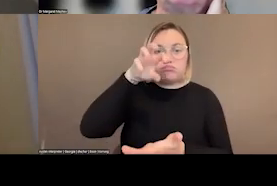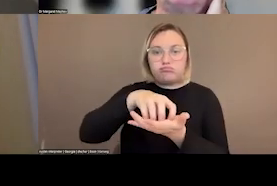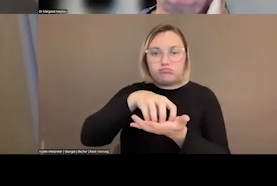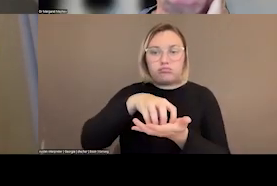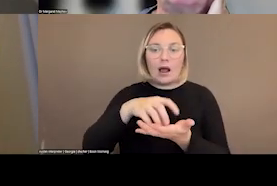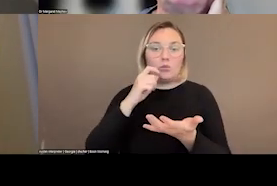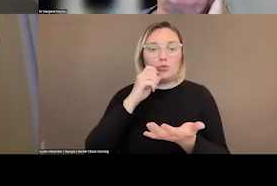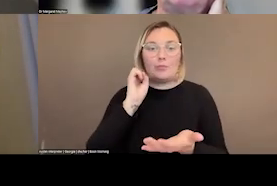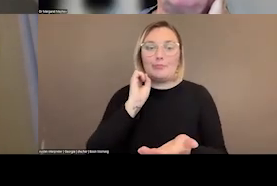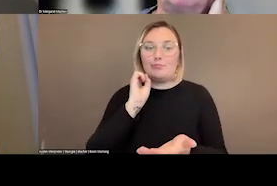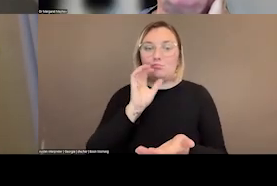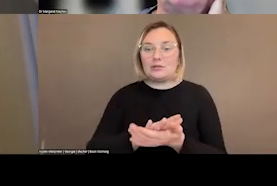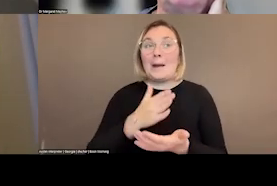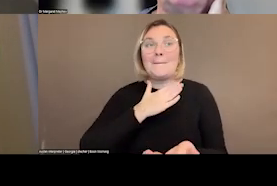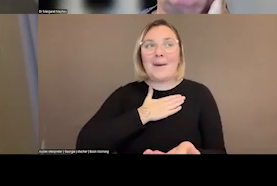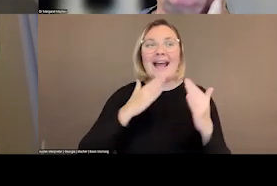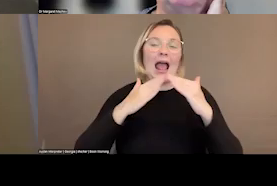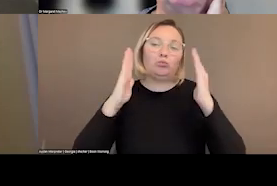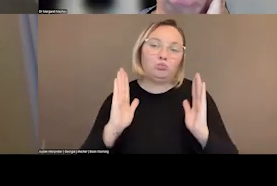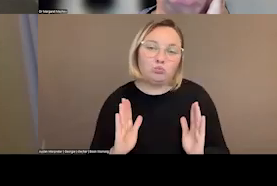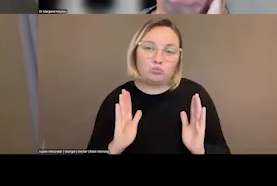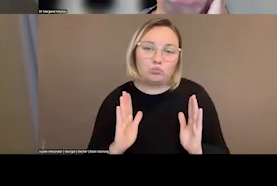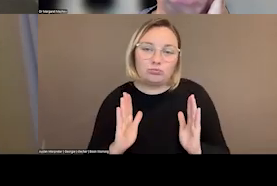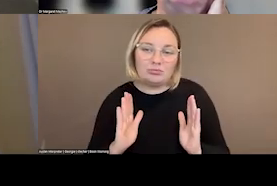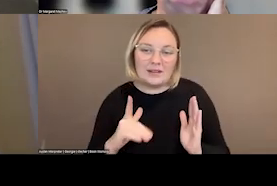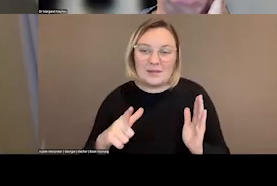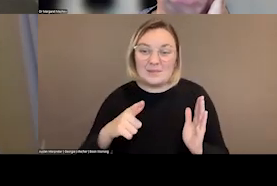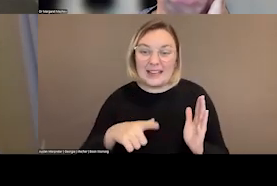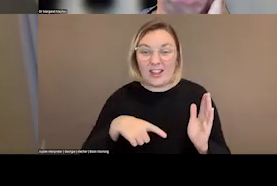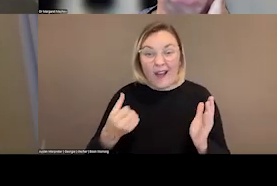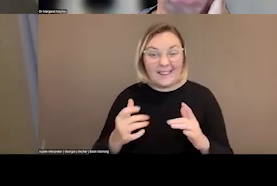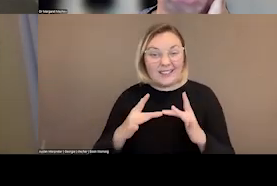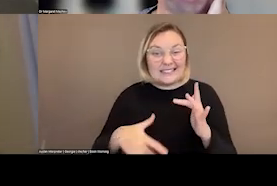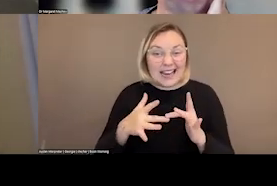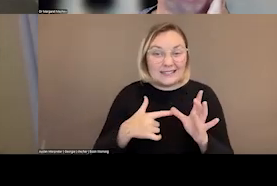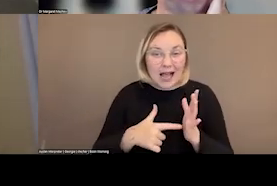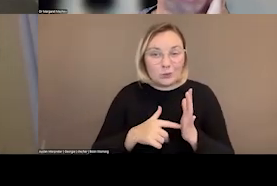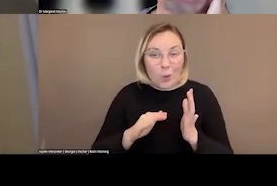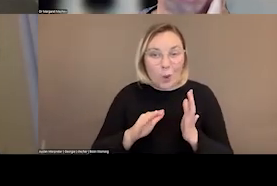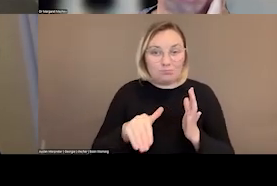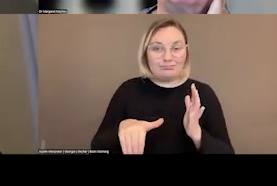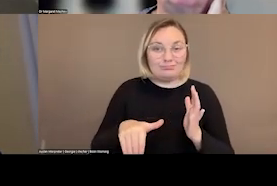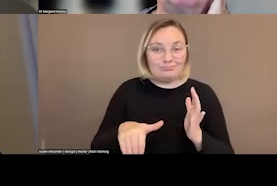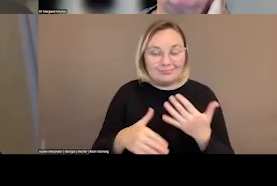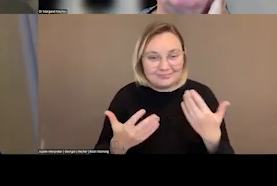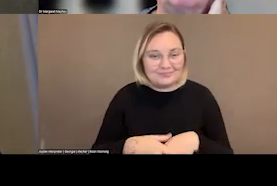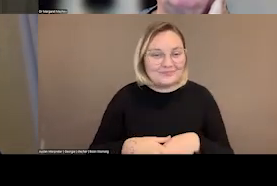going to just pop in my house because I have the internet and, there we